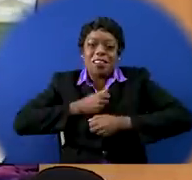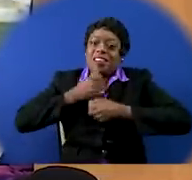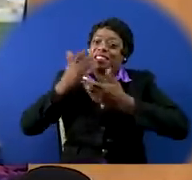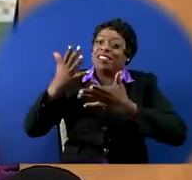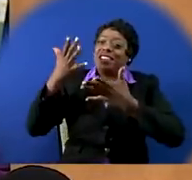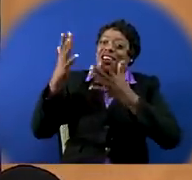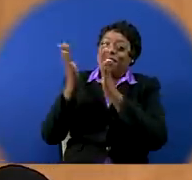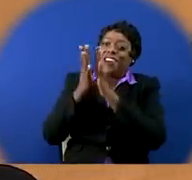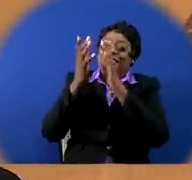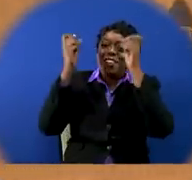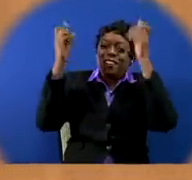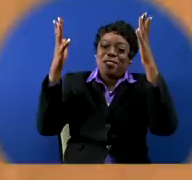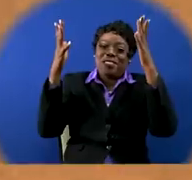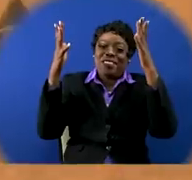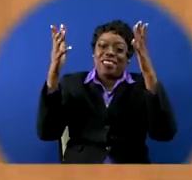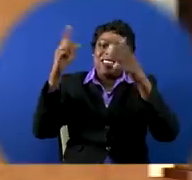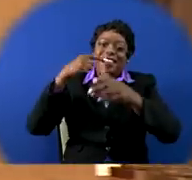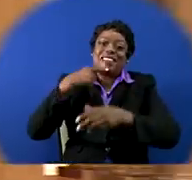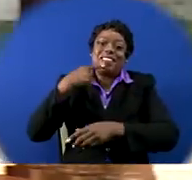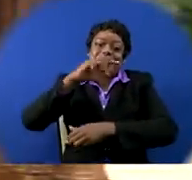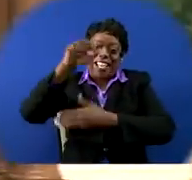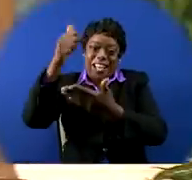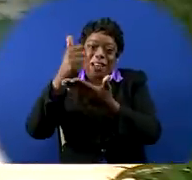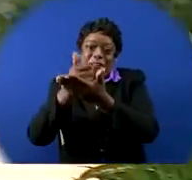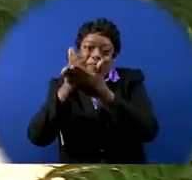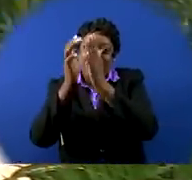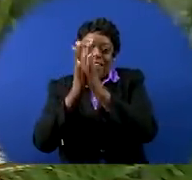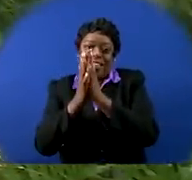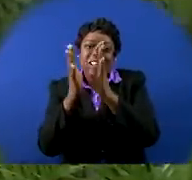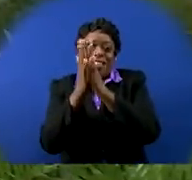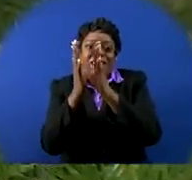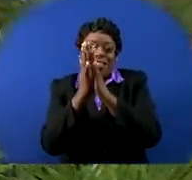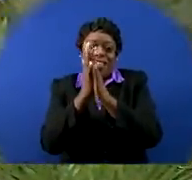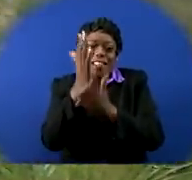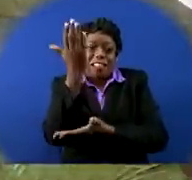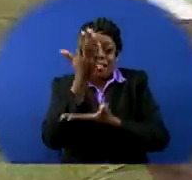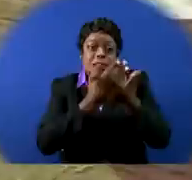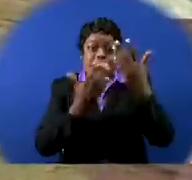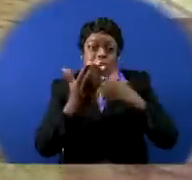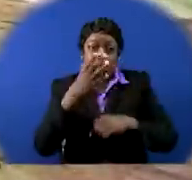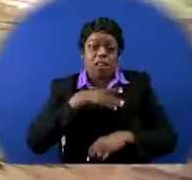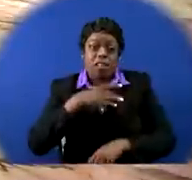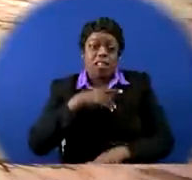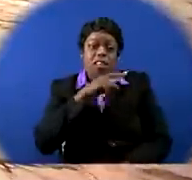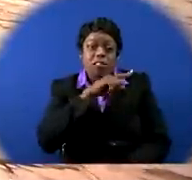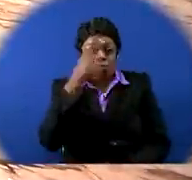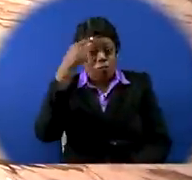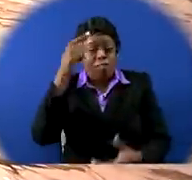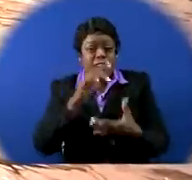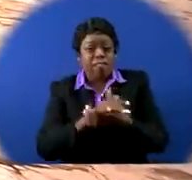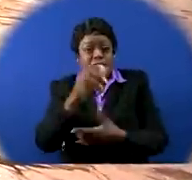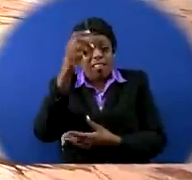hallelujah. Somebody say amen. Will you clap your hands like you believe God is a great God?